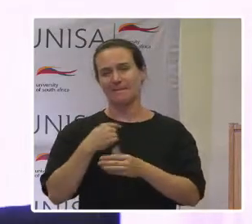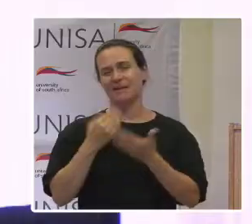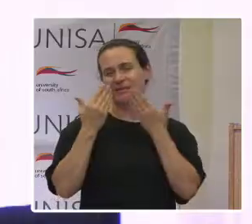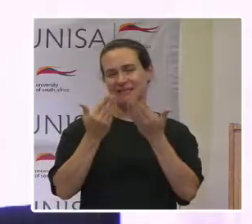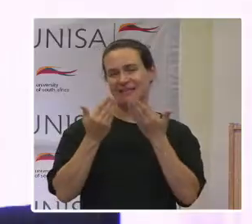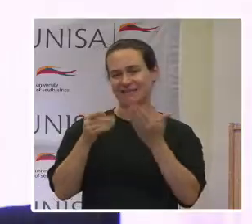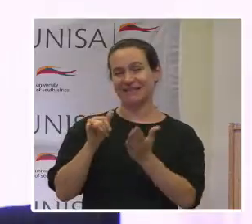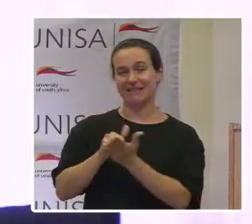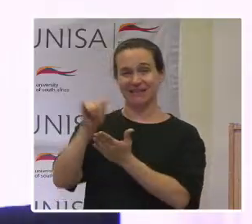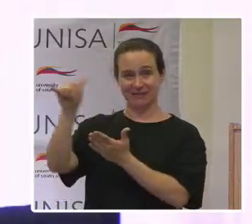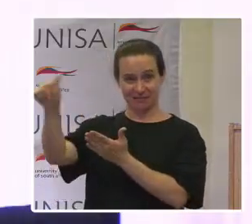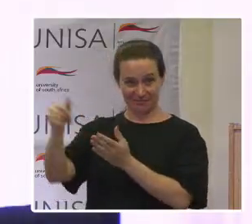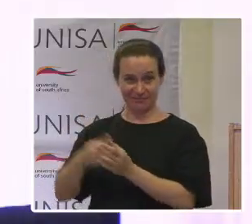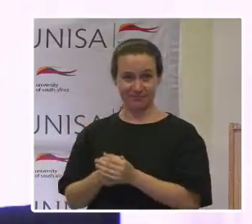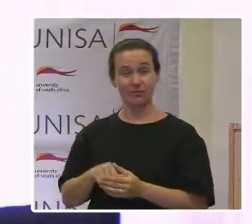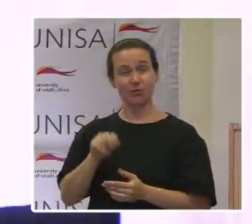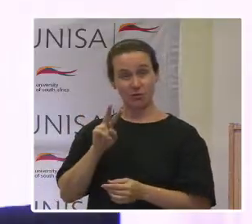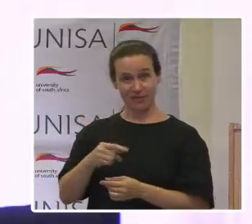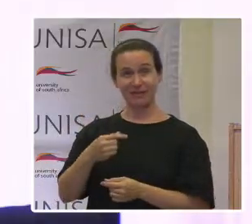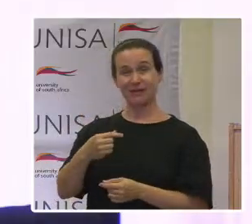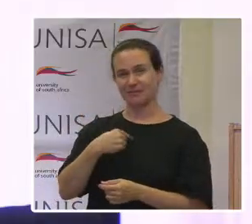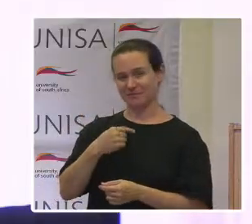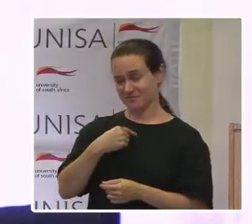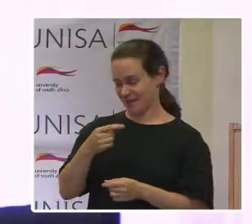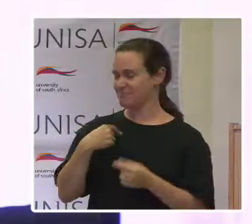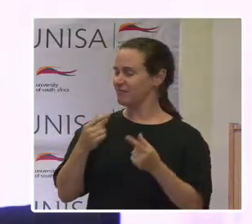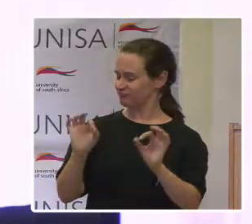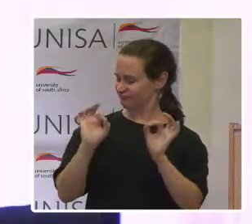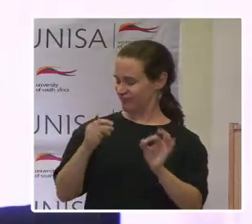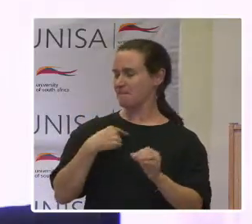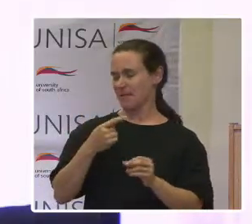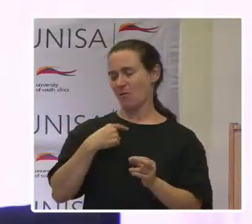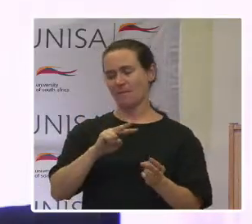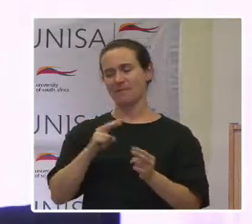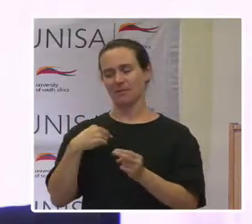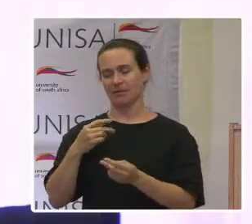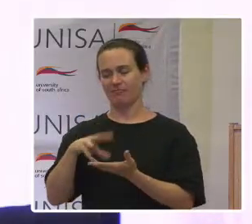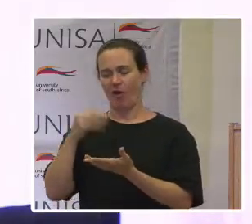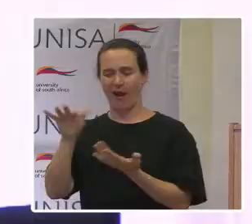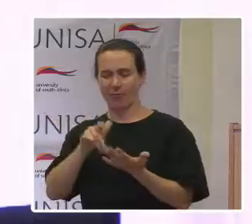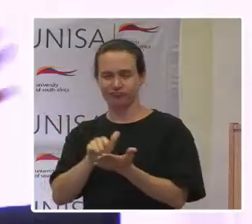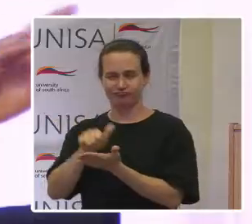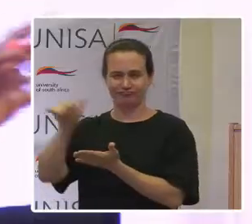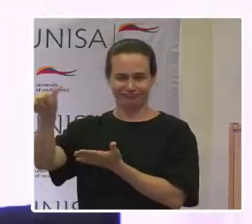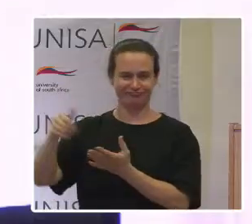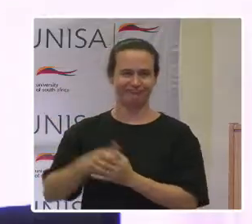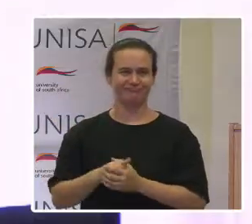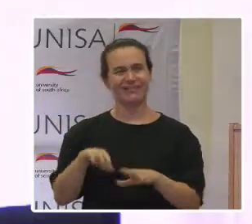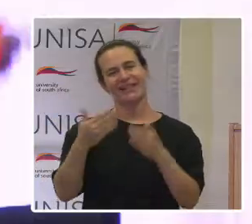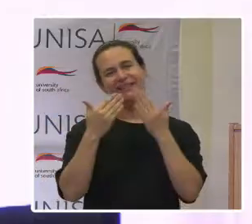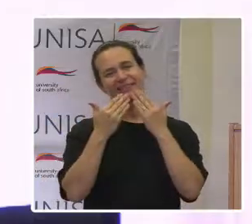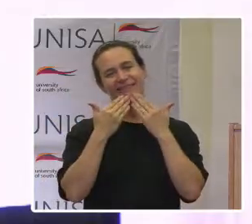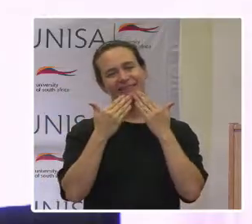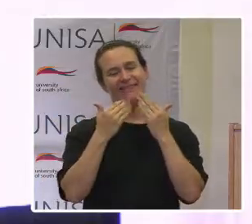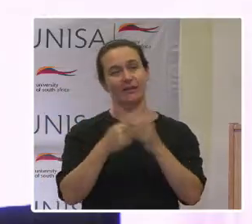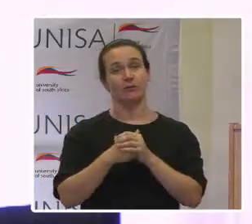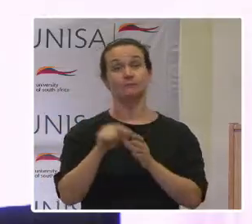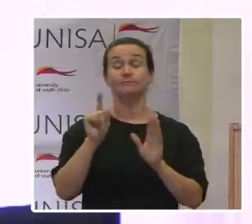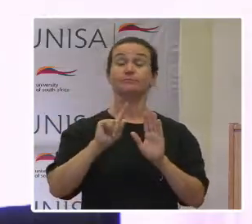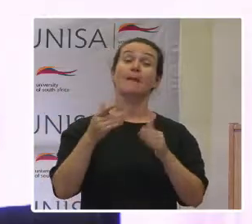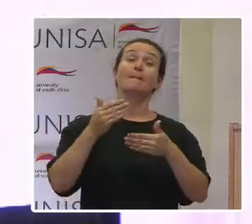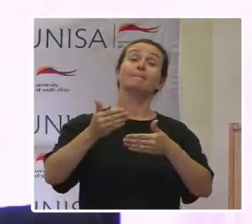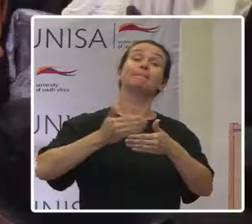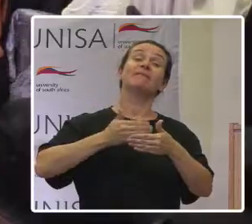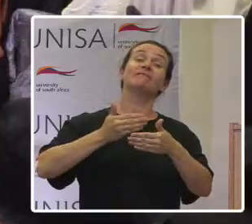studies. You see how young am I? I'm definitely going to do it. So with that said, colleagues, thank you very much. Before I even give